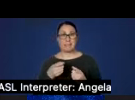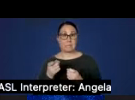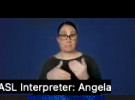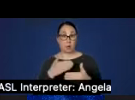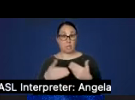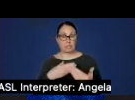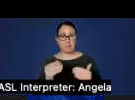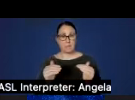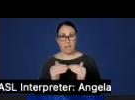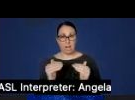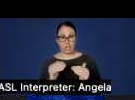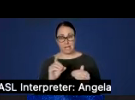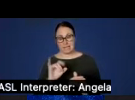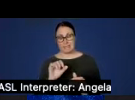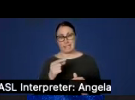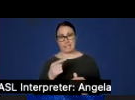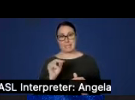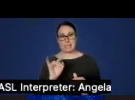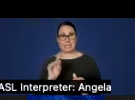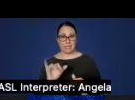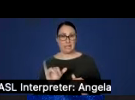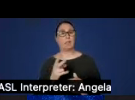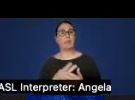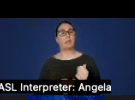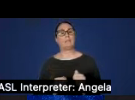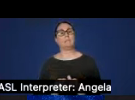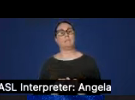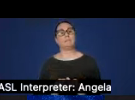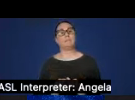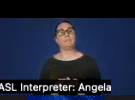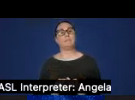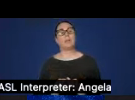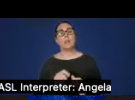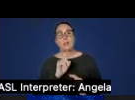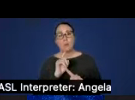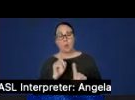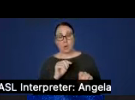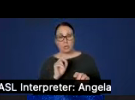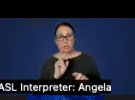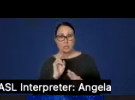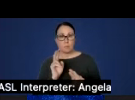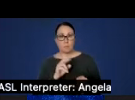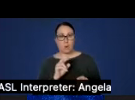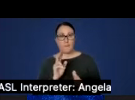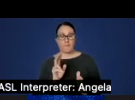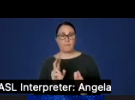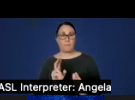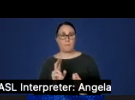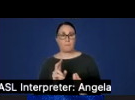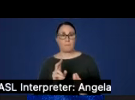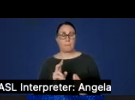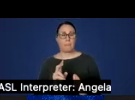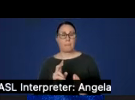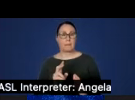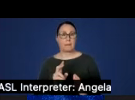dignity. And there are, of course, avenues to report violations of crime victims' rights.